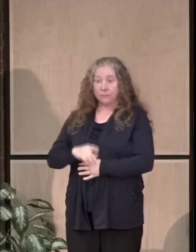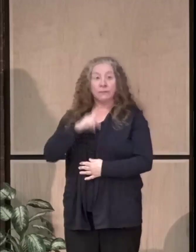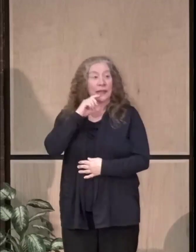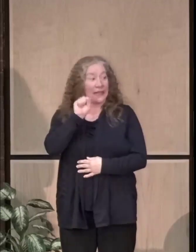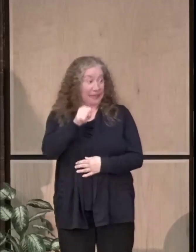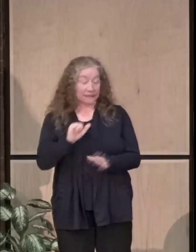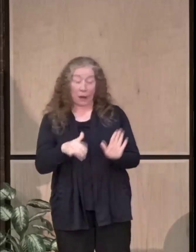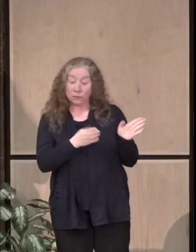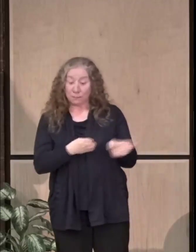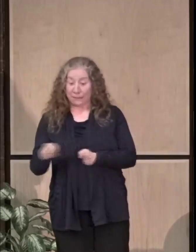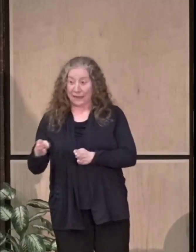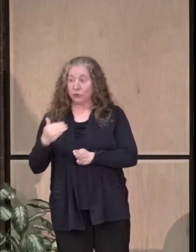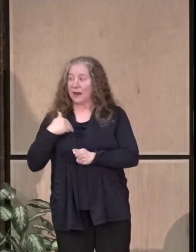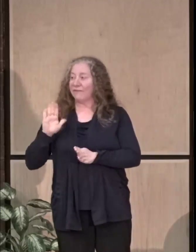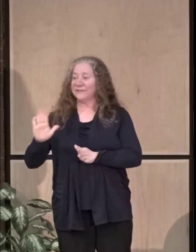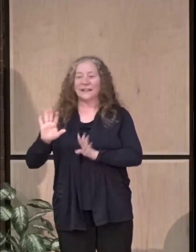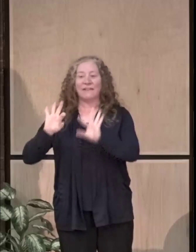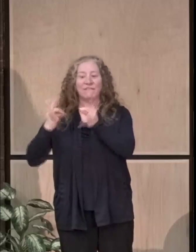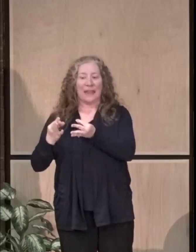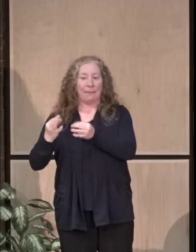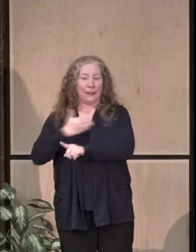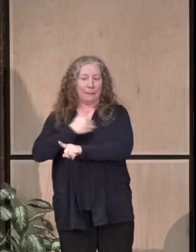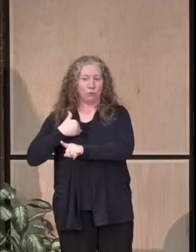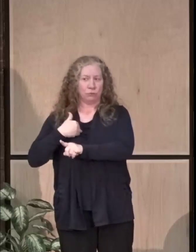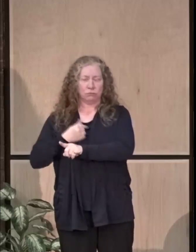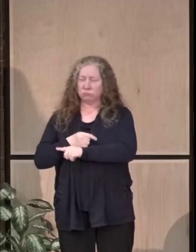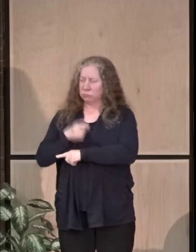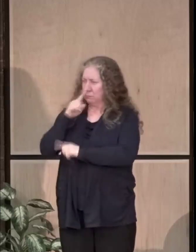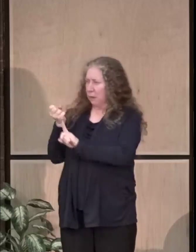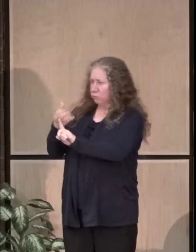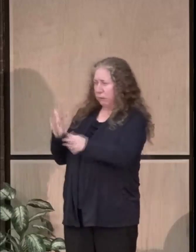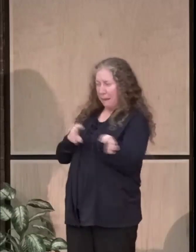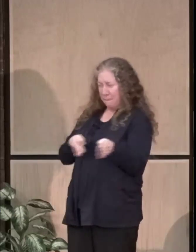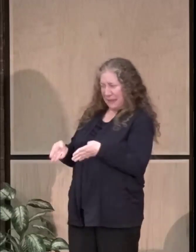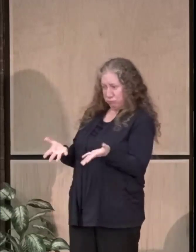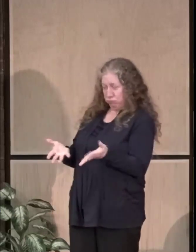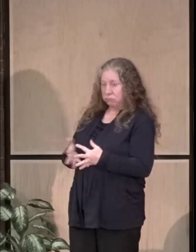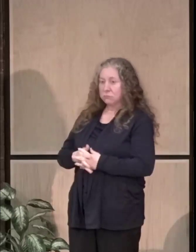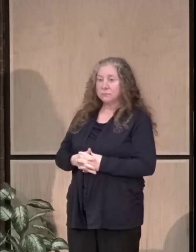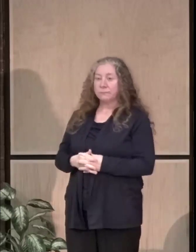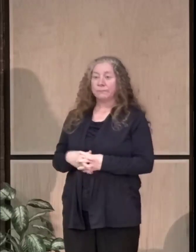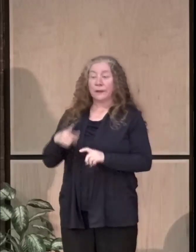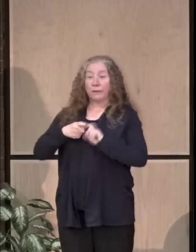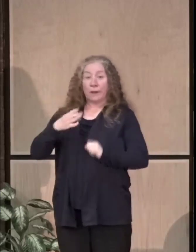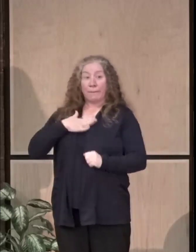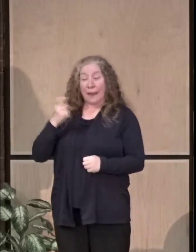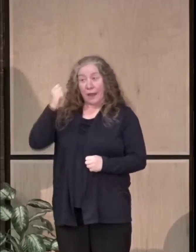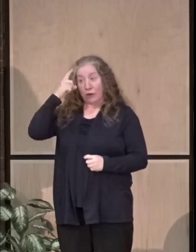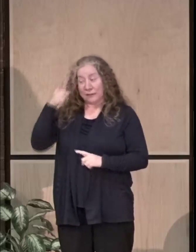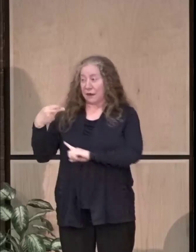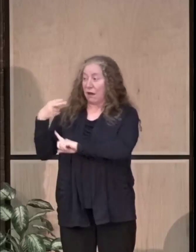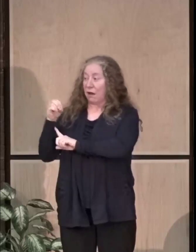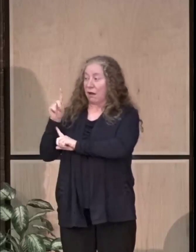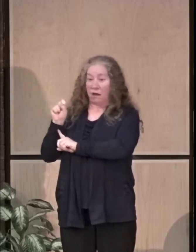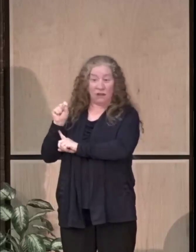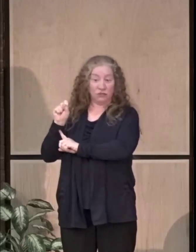family remove the weapons. Explain the plan. From my understanding, from speaking with Staff Sergeant Hodgson, he had